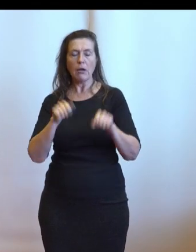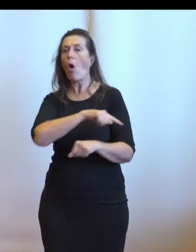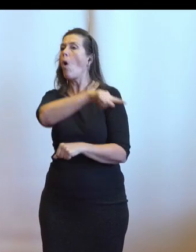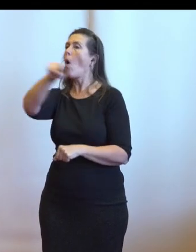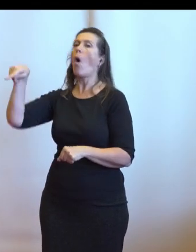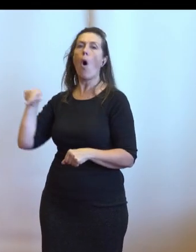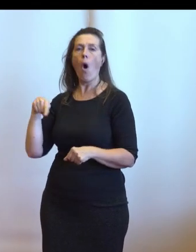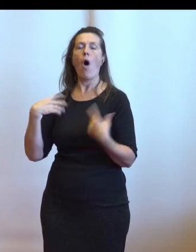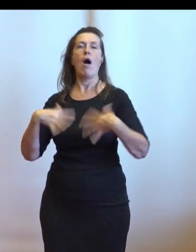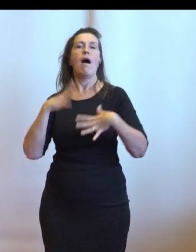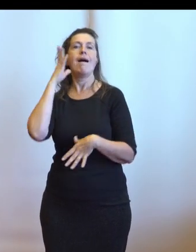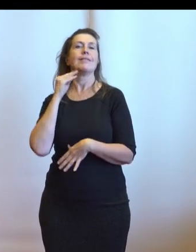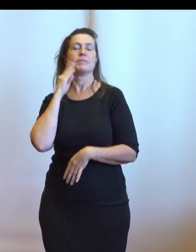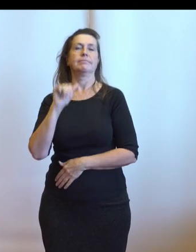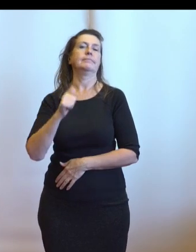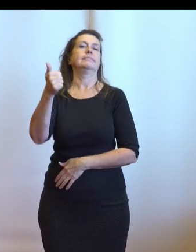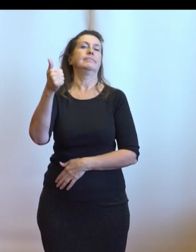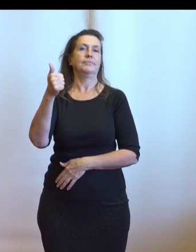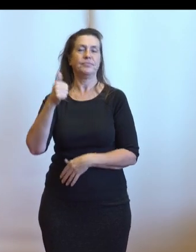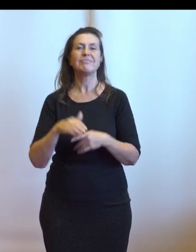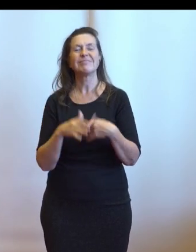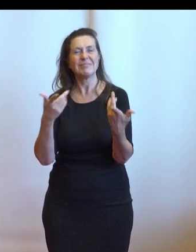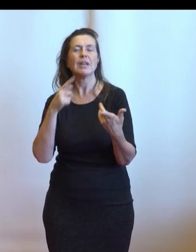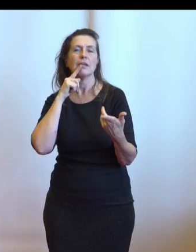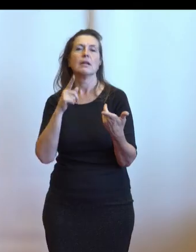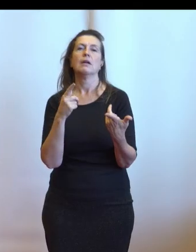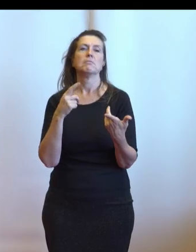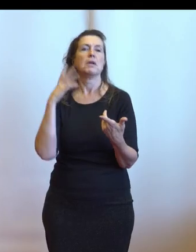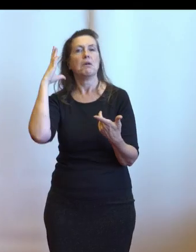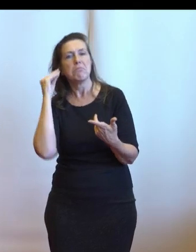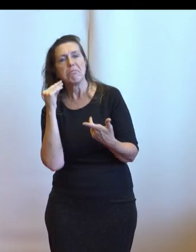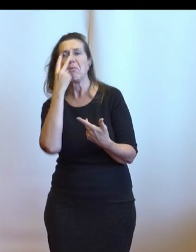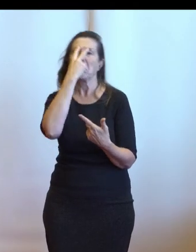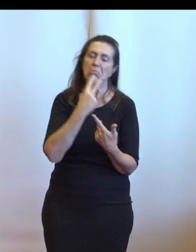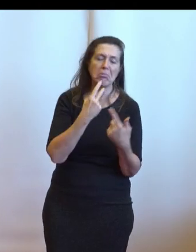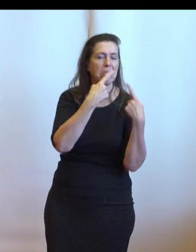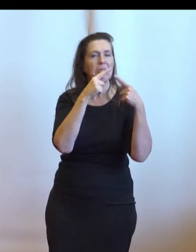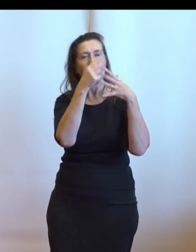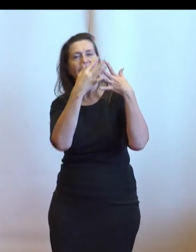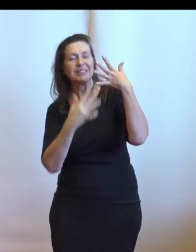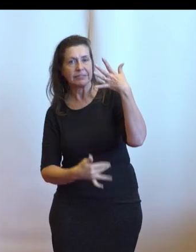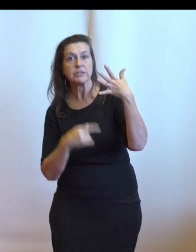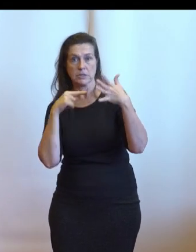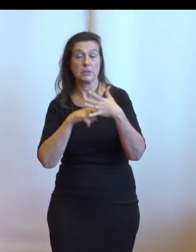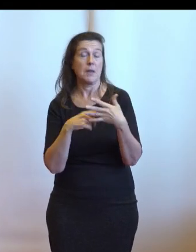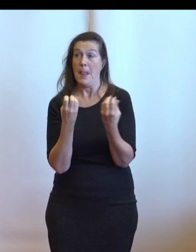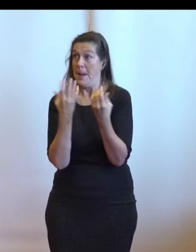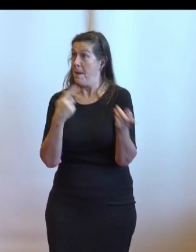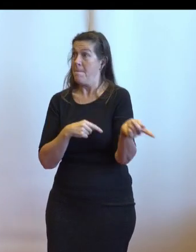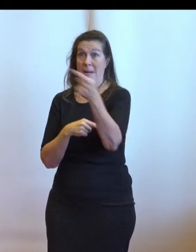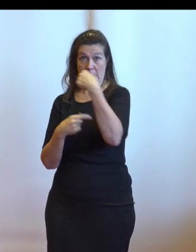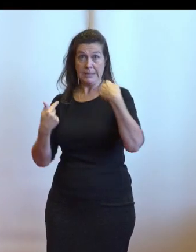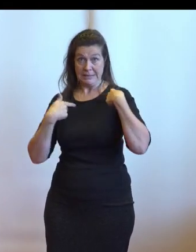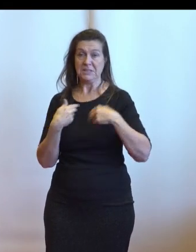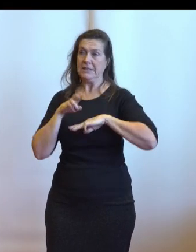talked about situational impairments and those times when actually we all benefit from accessibility. So like many of you, I've been sitting